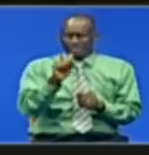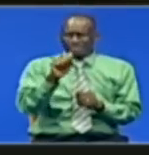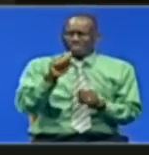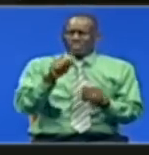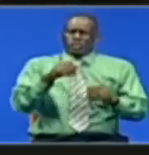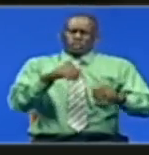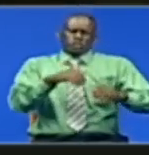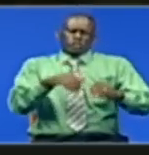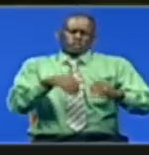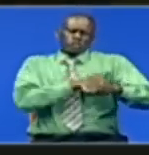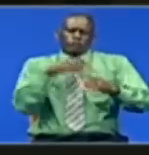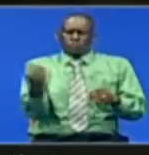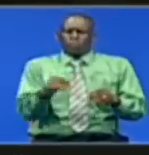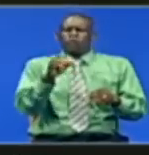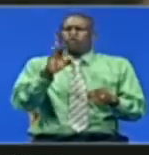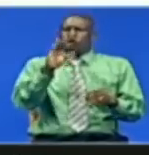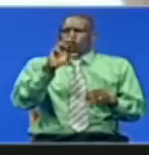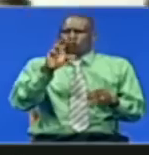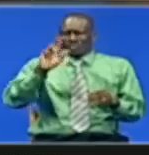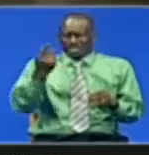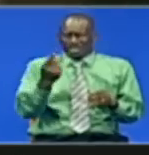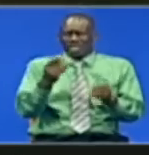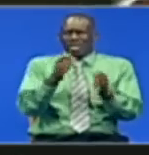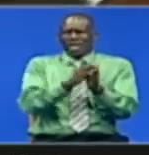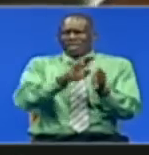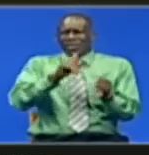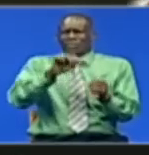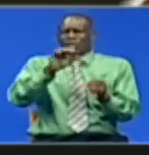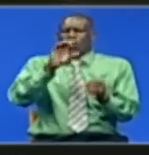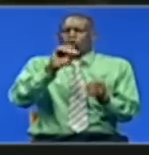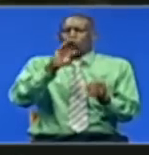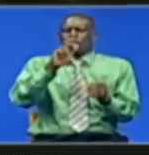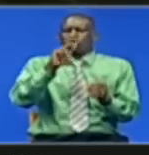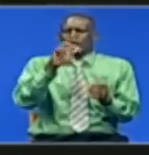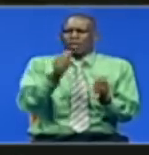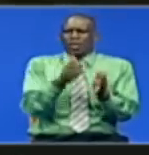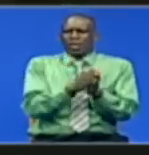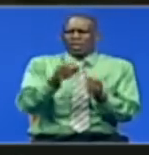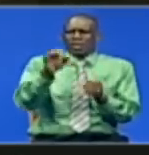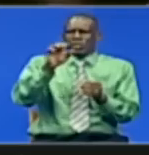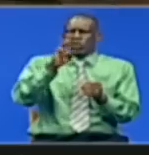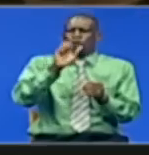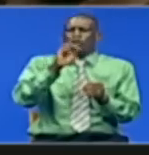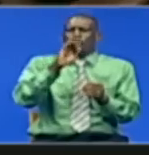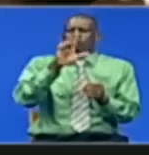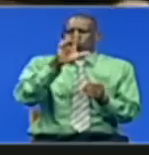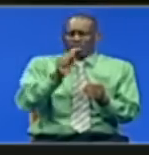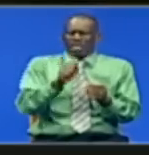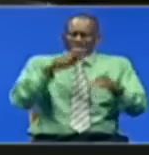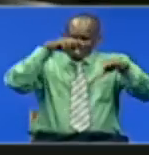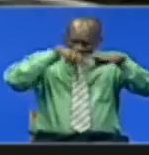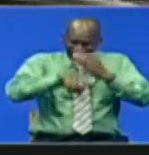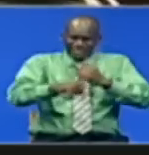Ford Kenya, Agri Mulongo of Kibingei Ward, Elvis Abuka from Milima, and Stephen Wafla of Soisambu, stormed the